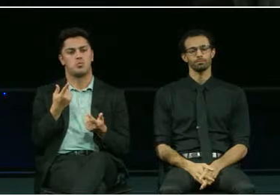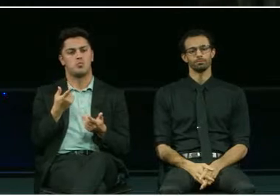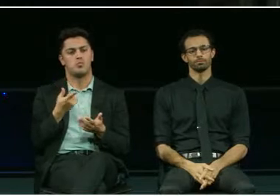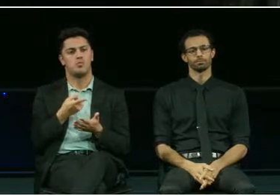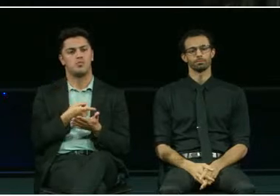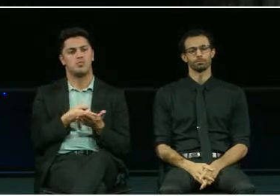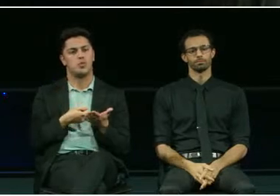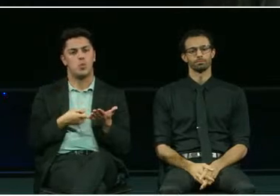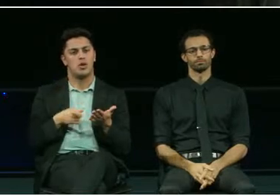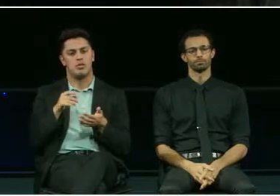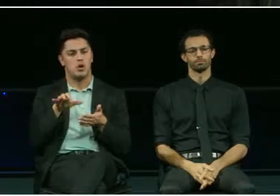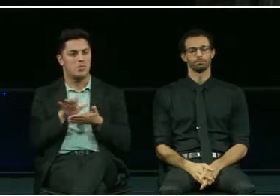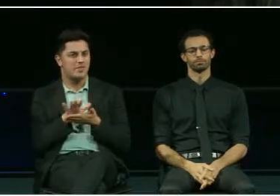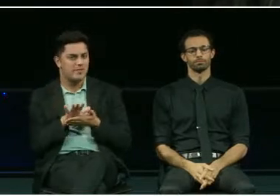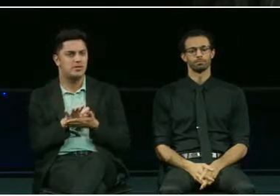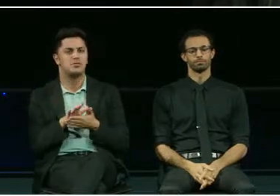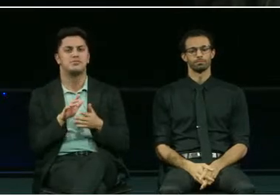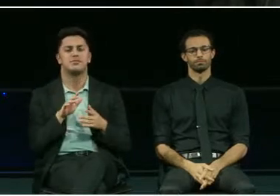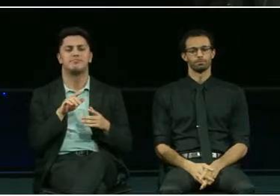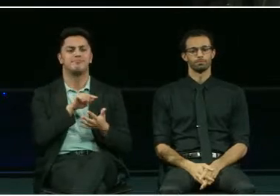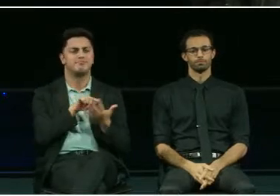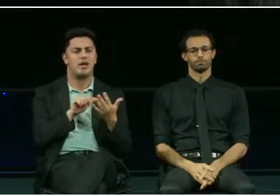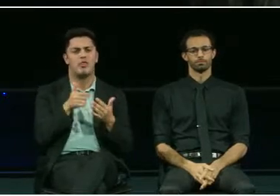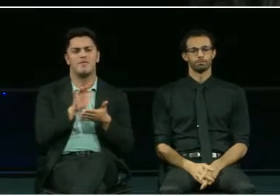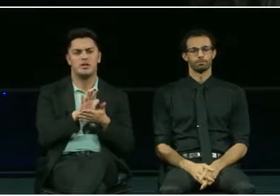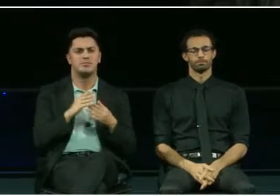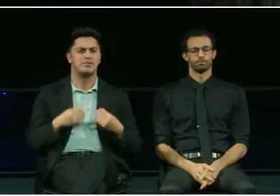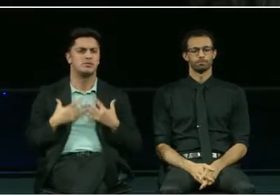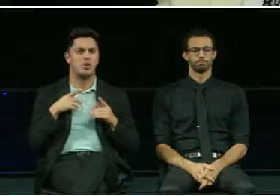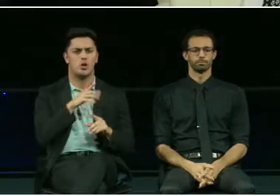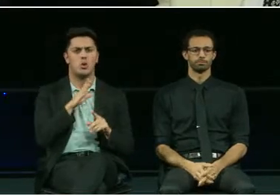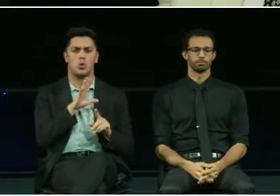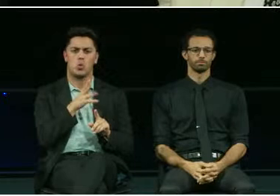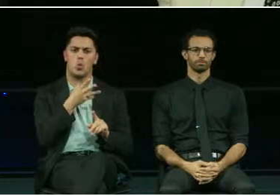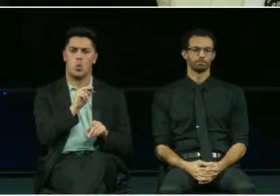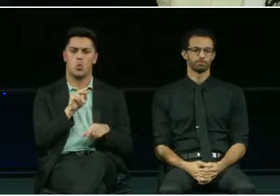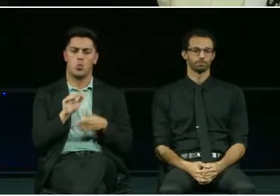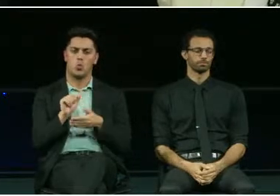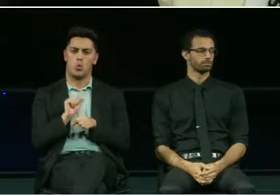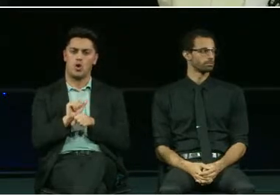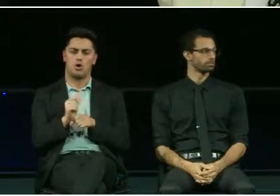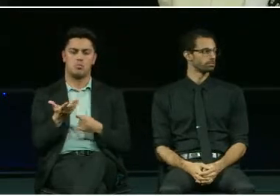or other cultural materials have inspired your own work?